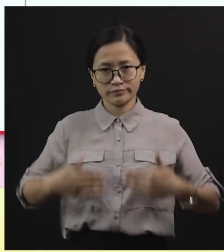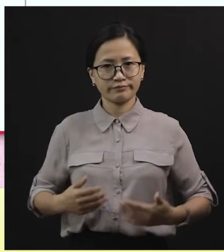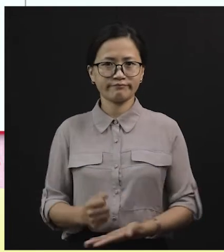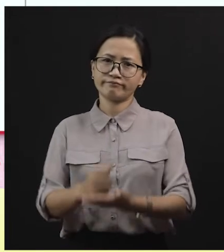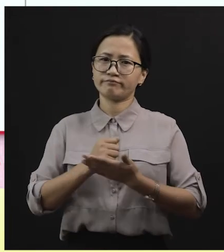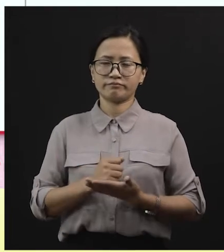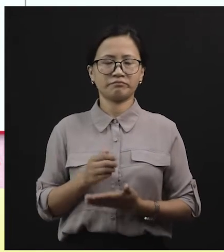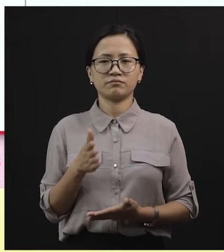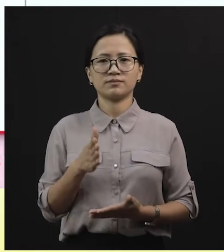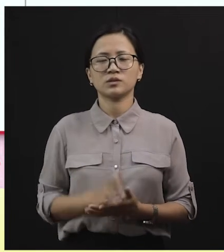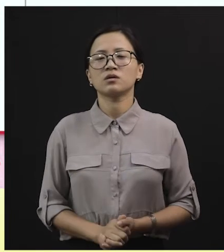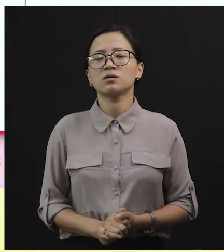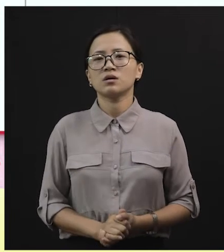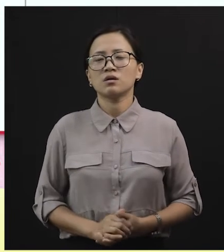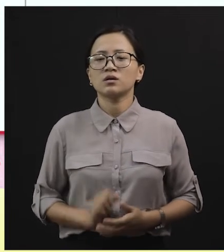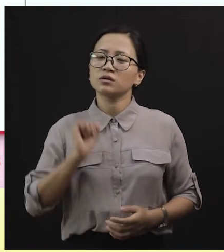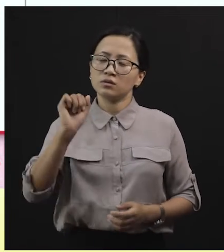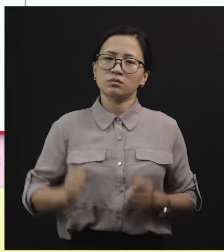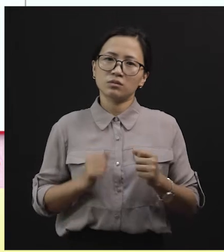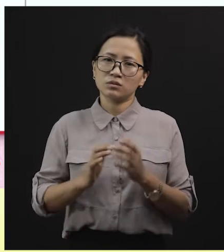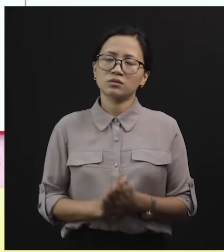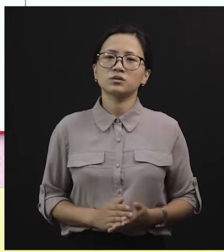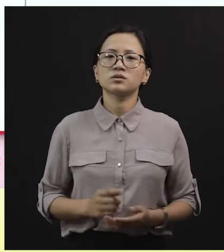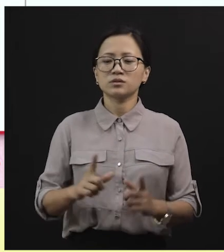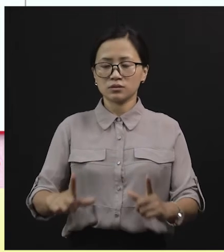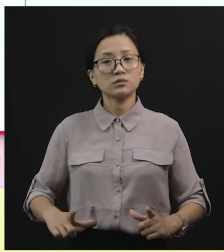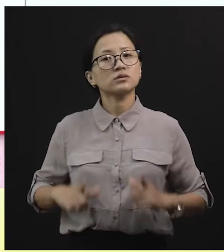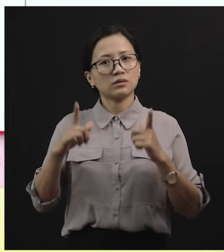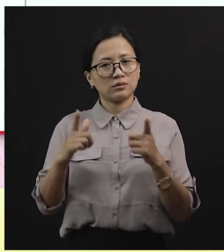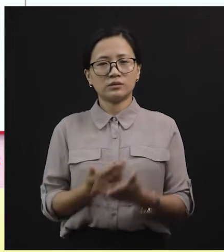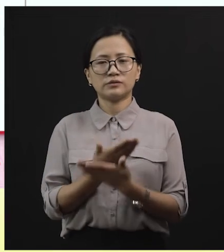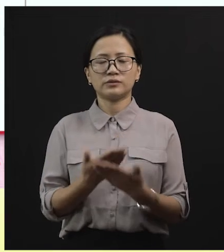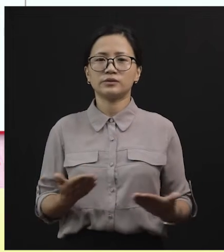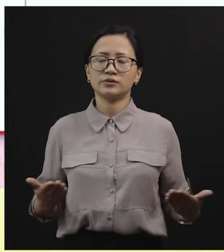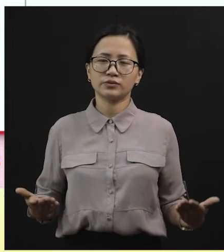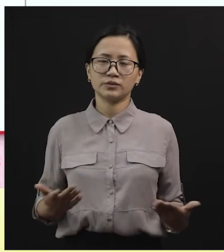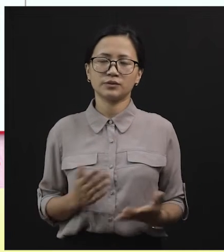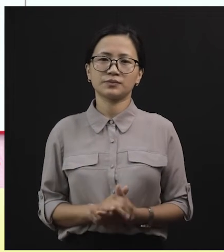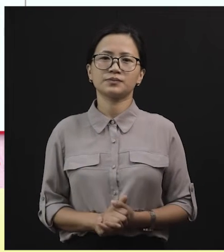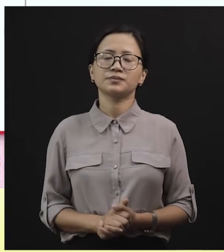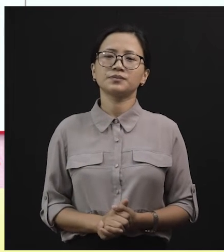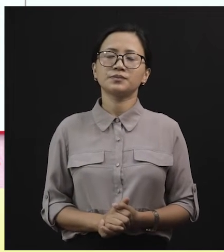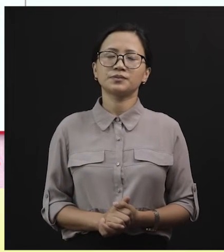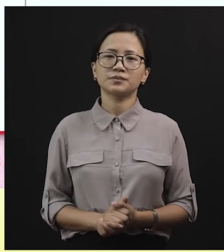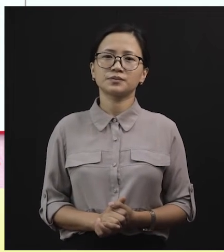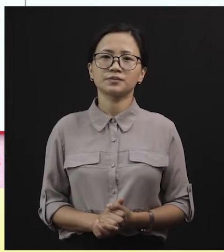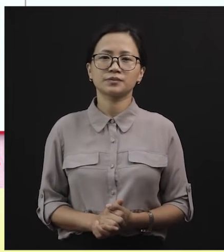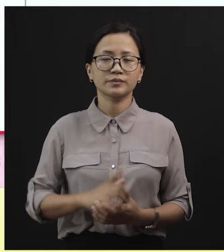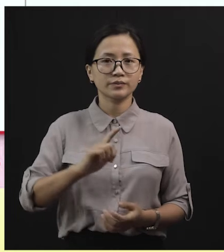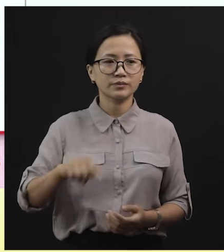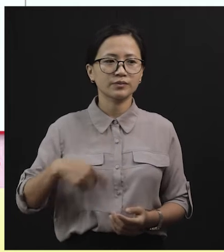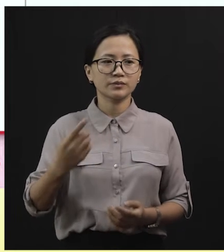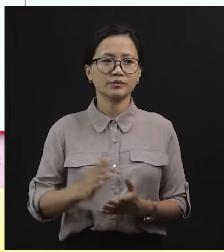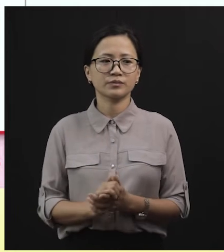can move by itself, right? So, horse is a living being. Now, next